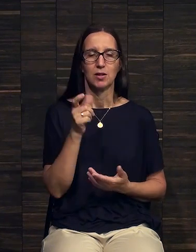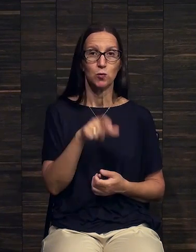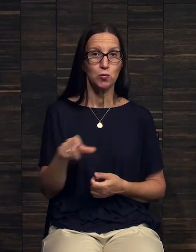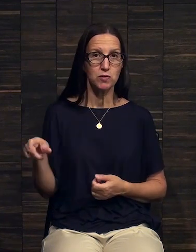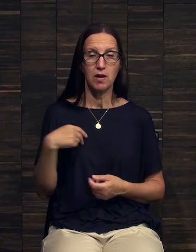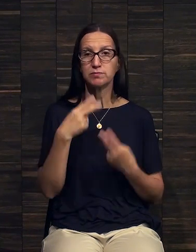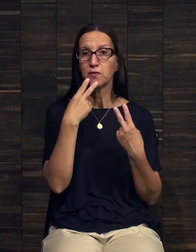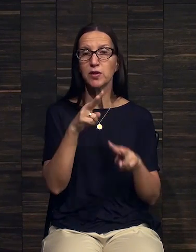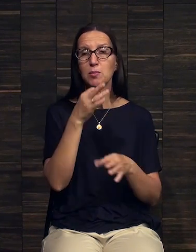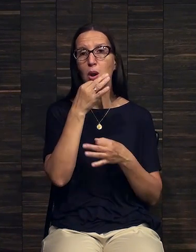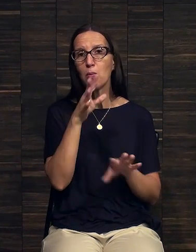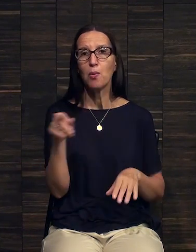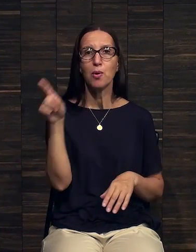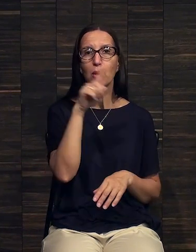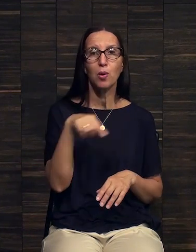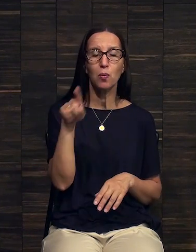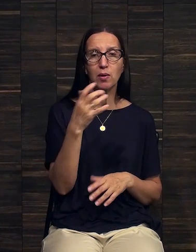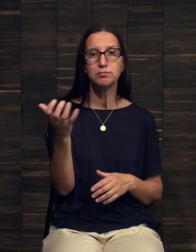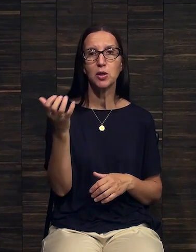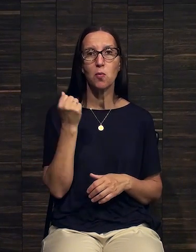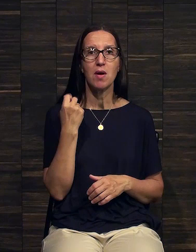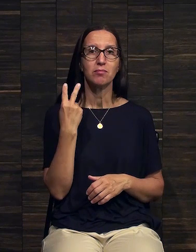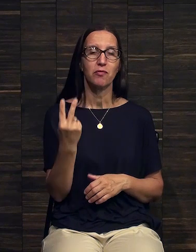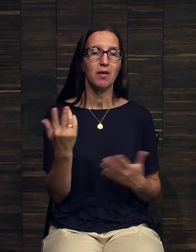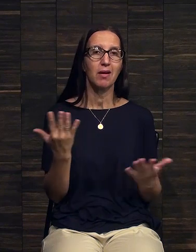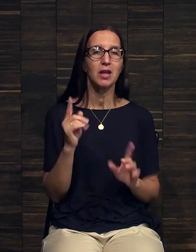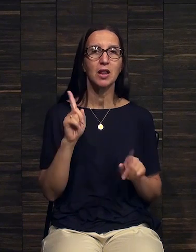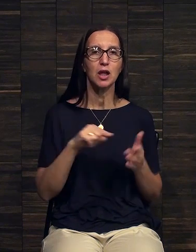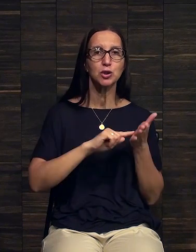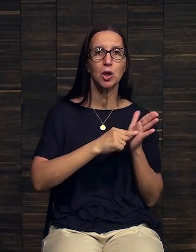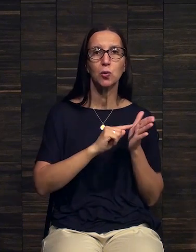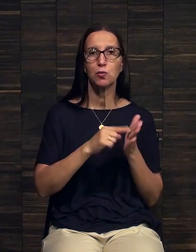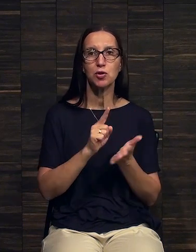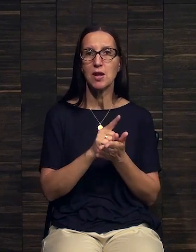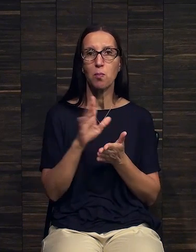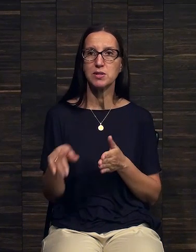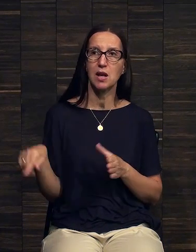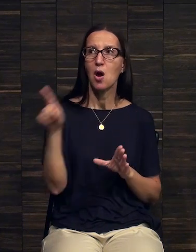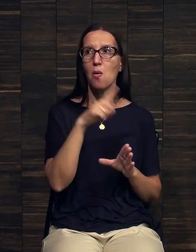bold and arrogant creatures. We see any circle, we take two